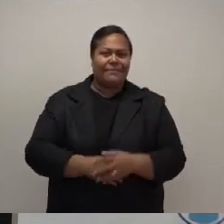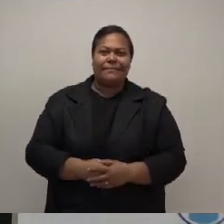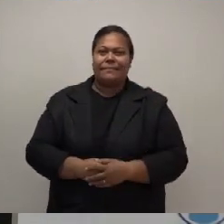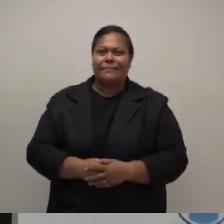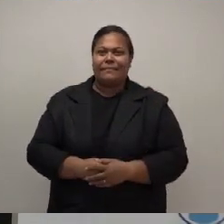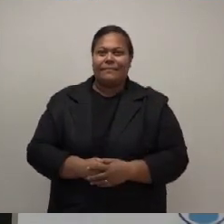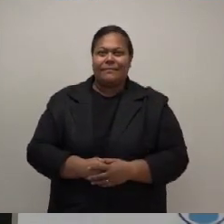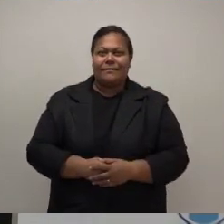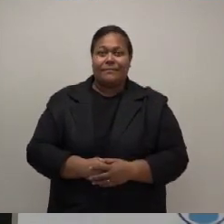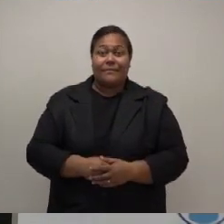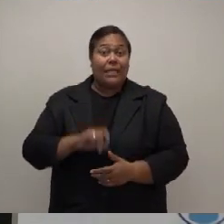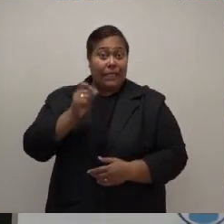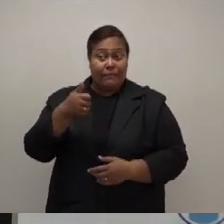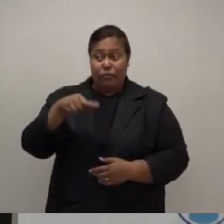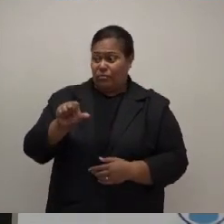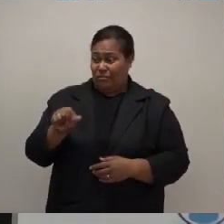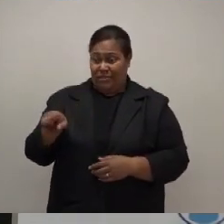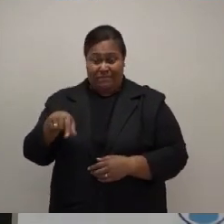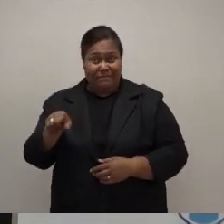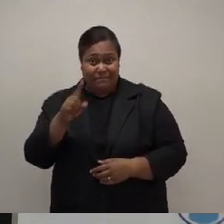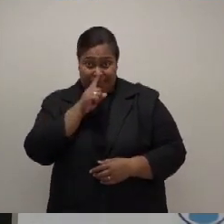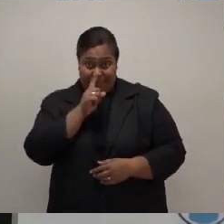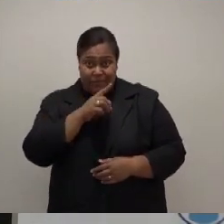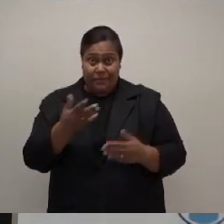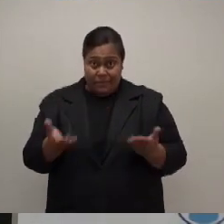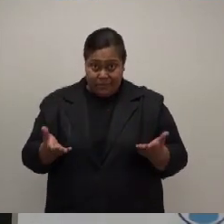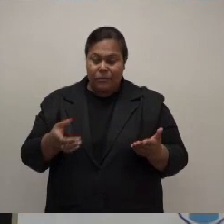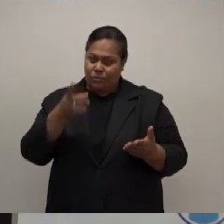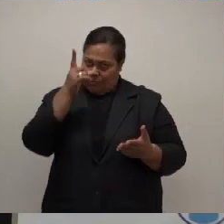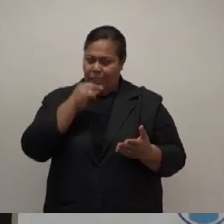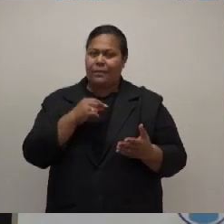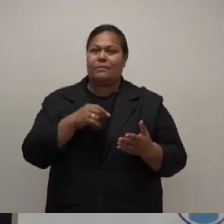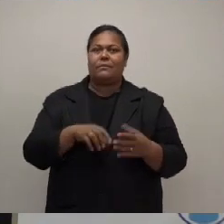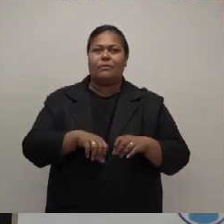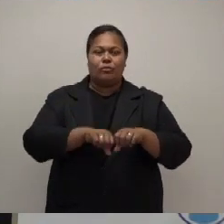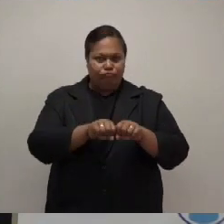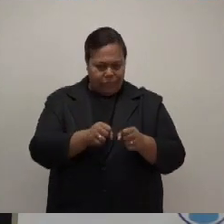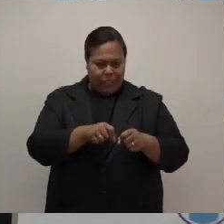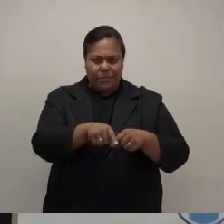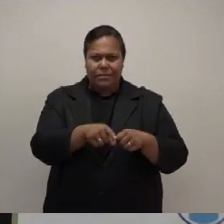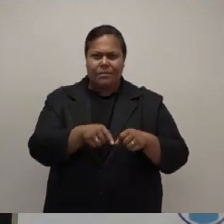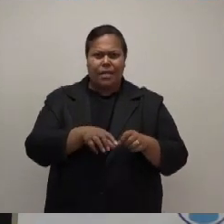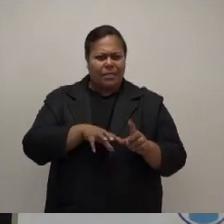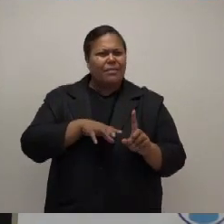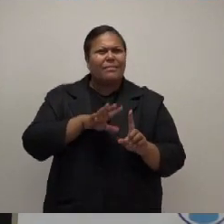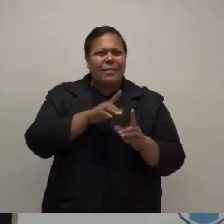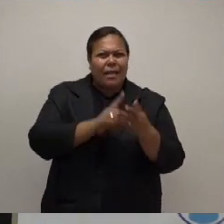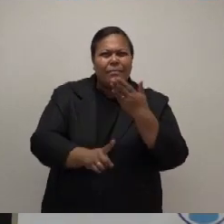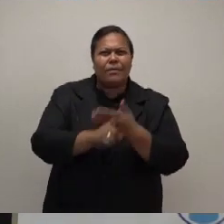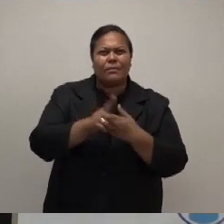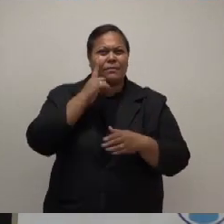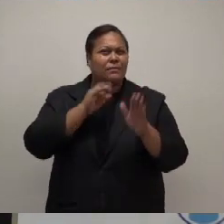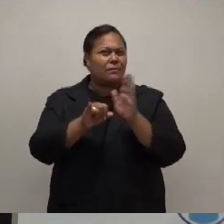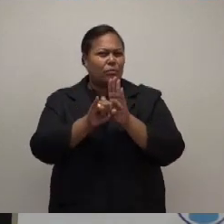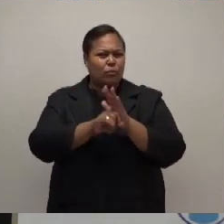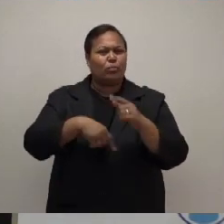If used by enough people, this will break the chain in a faster, more highly targeted